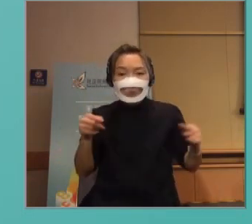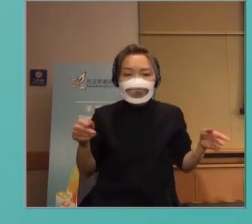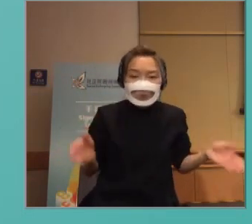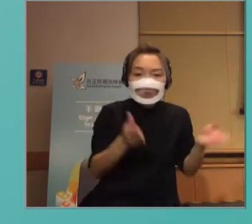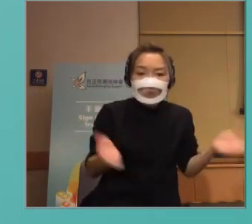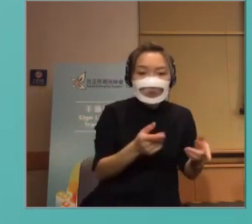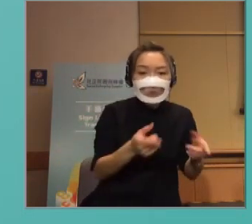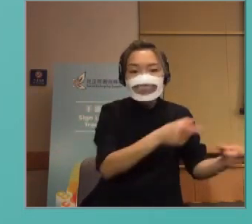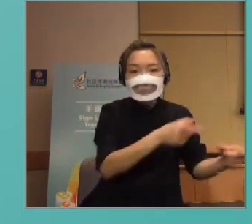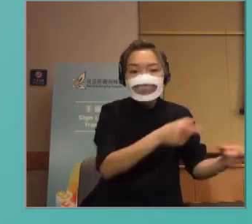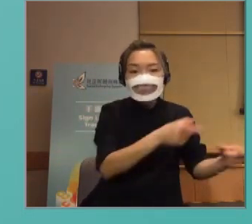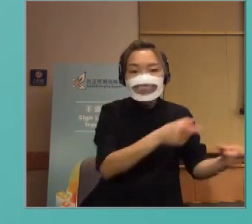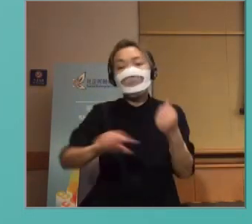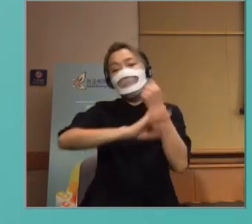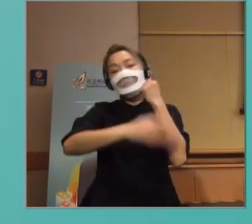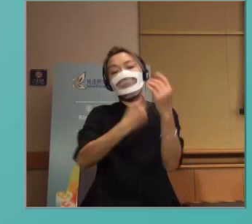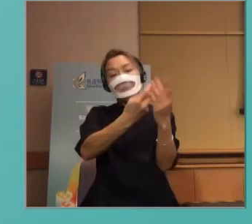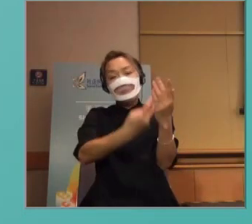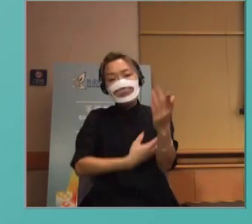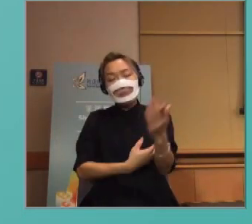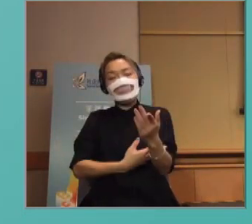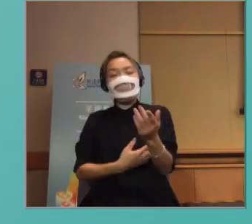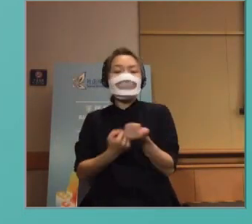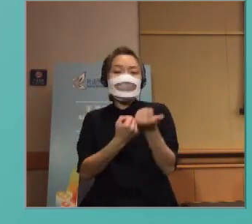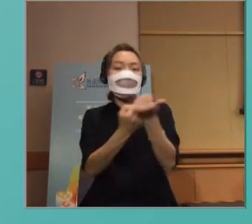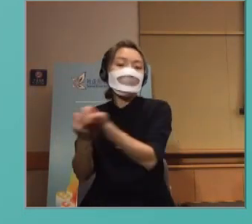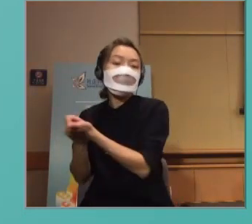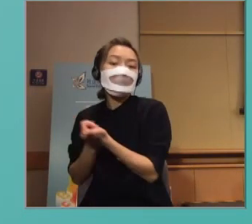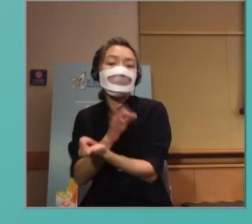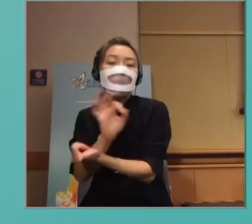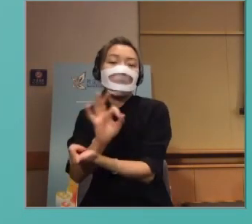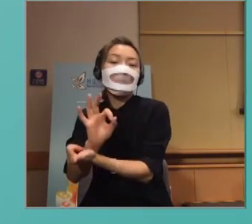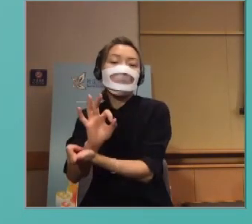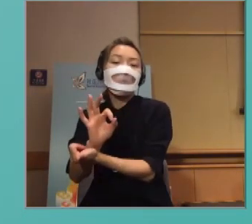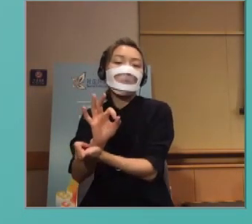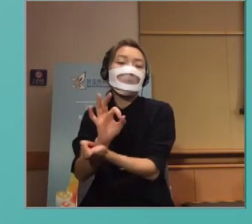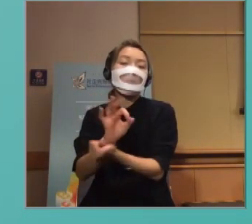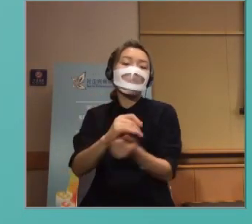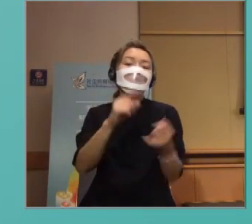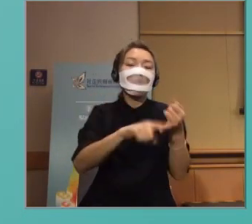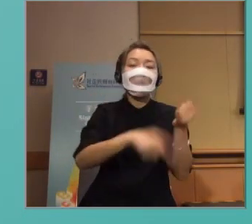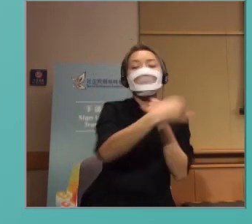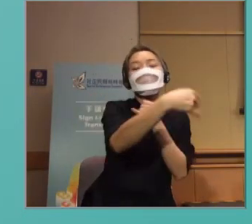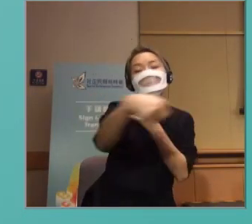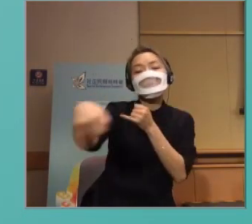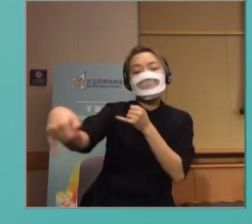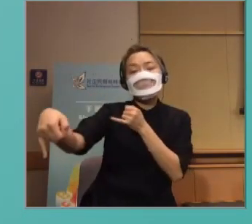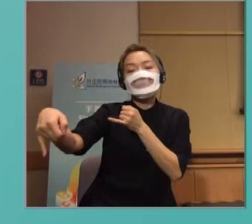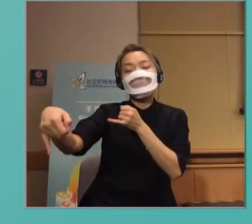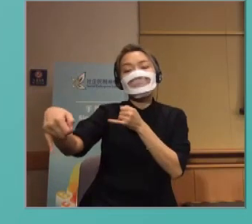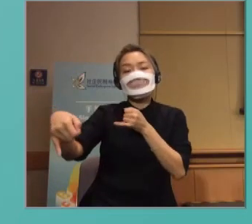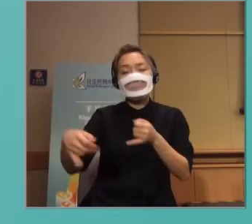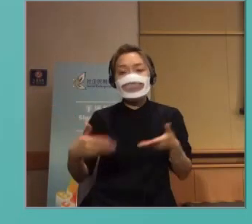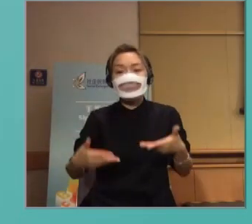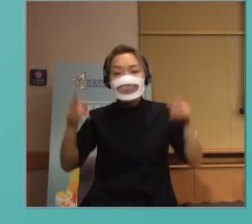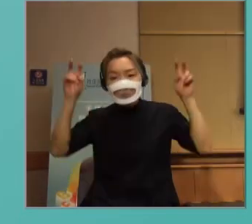or anything associated with it. I would like to spend some time on today's theme, which is how NFT can